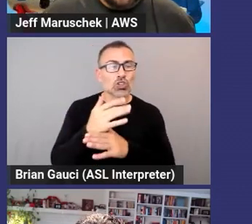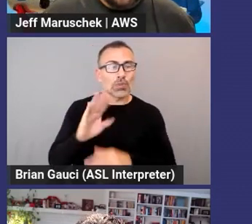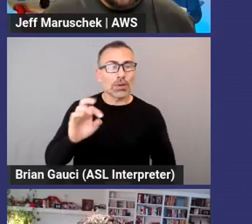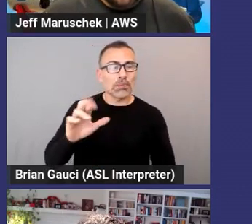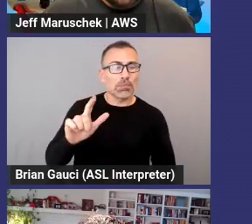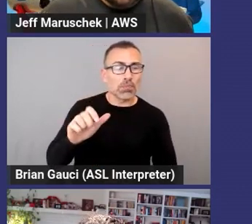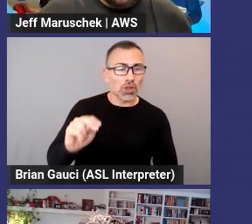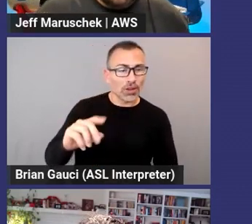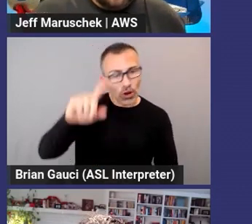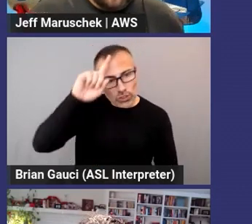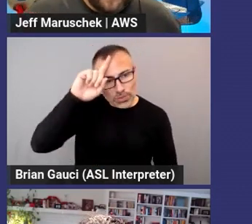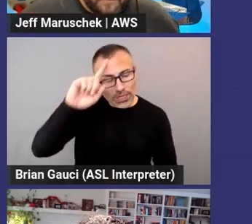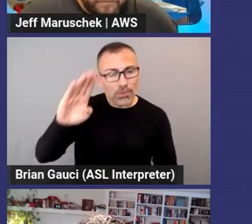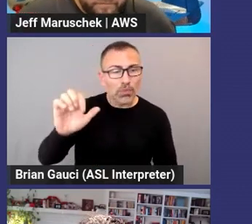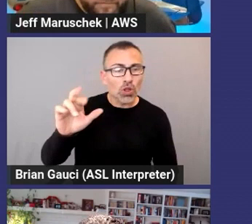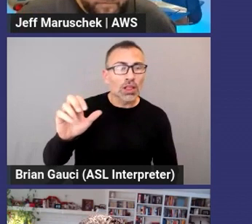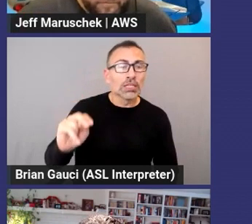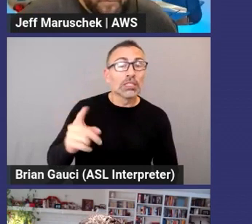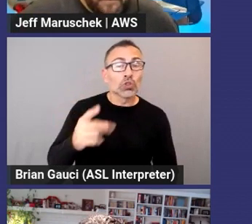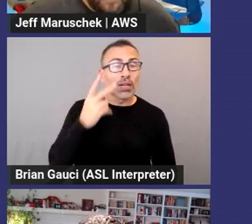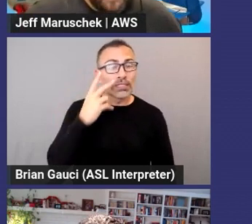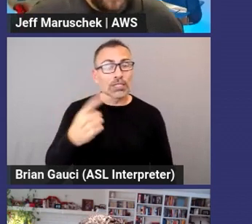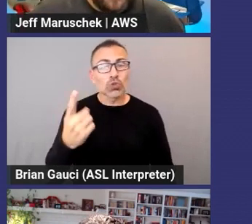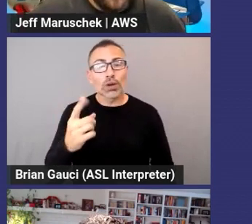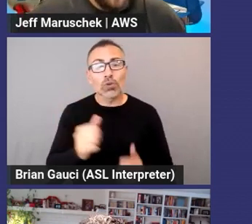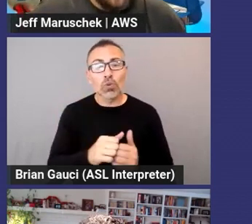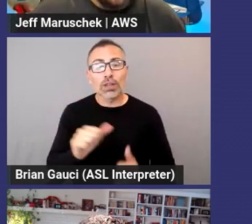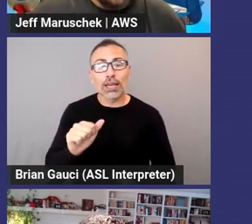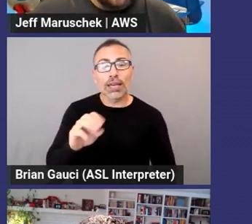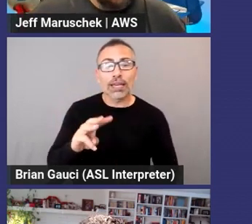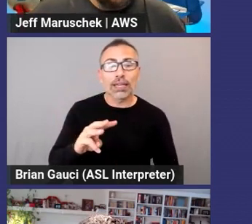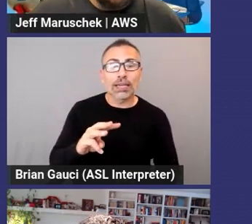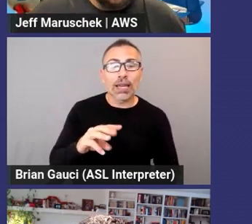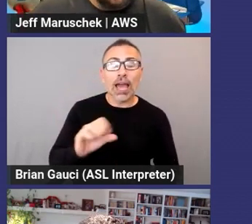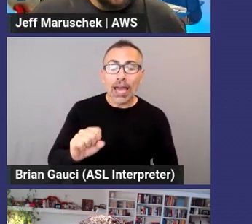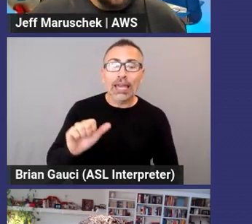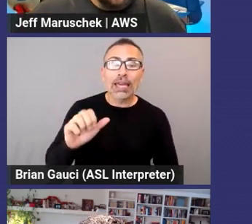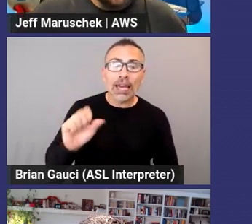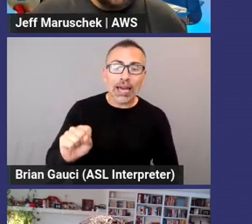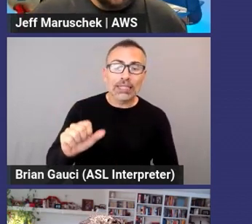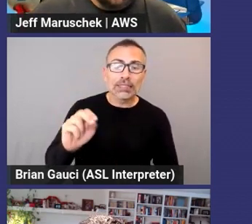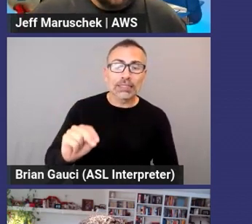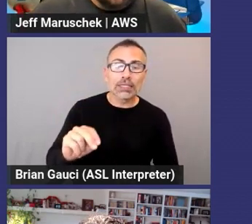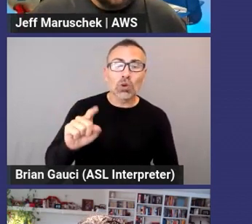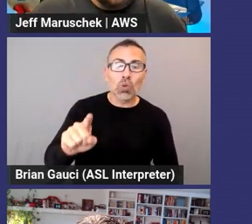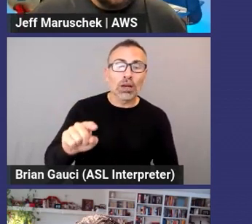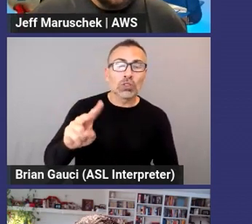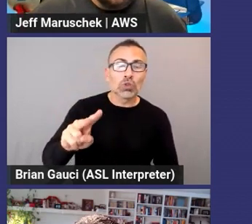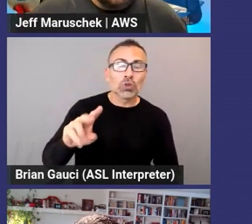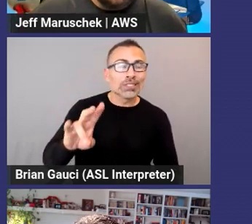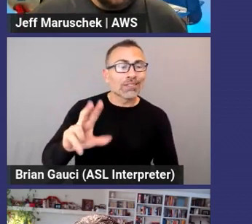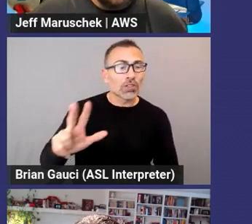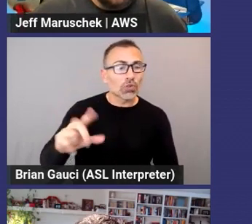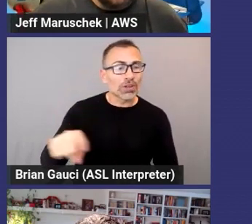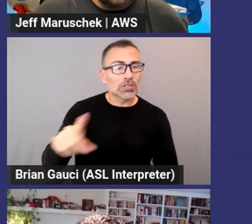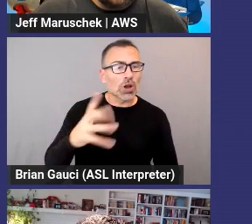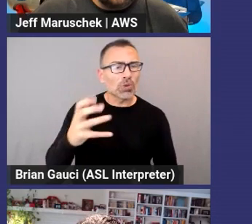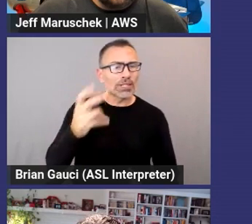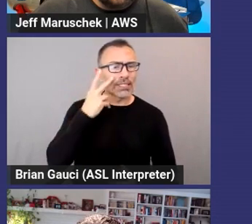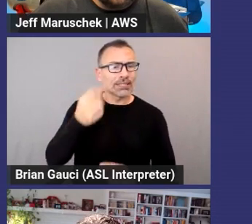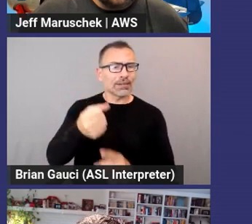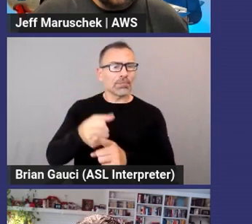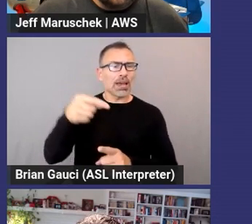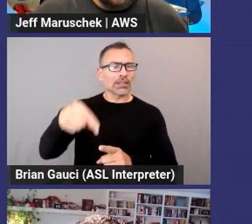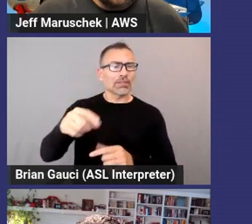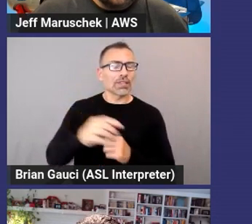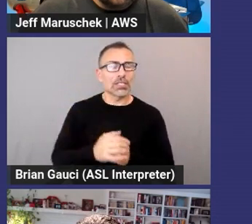this particular ASN 1273. And the impact type of this issue is internet performance issue. And I'm curious to understand